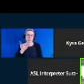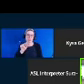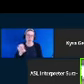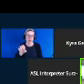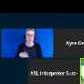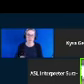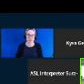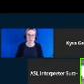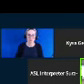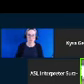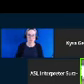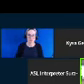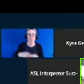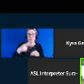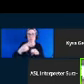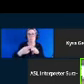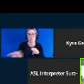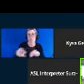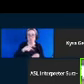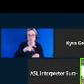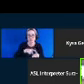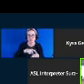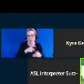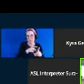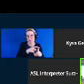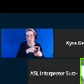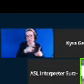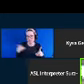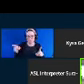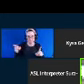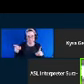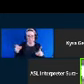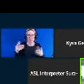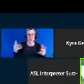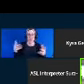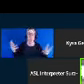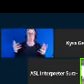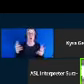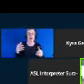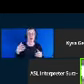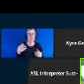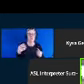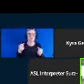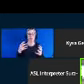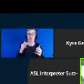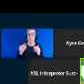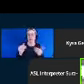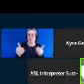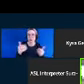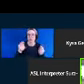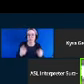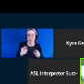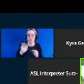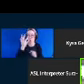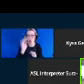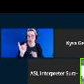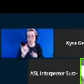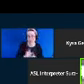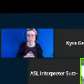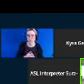This is a very brief timeline about what a mass casualty incident might look like. And as I said